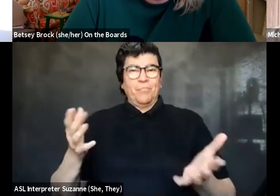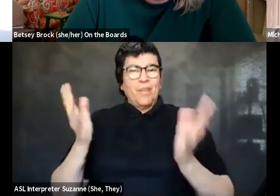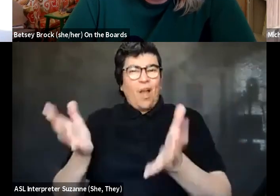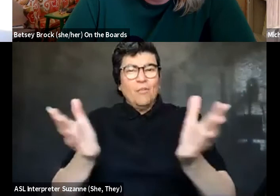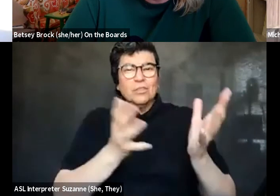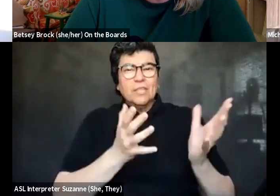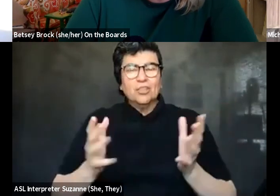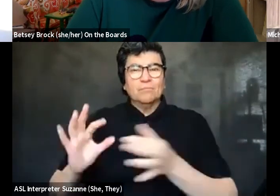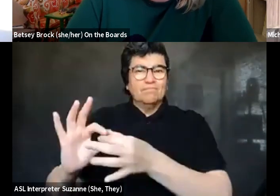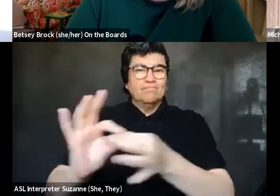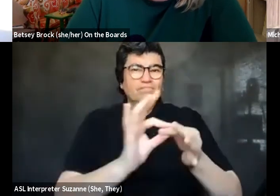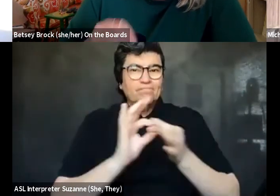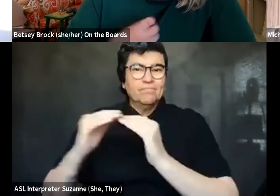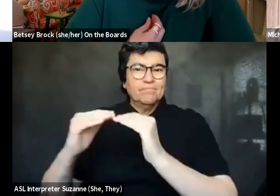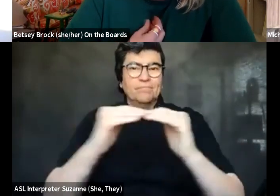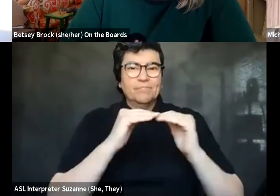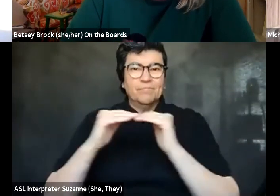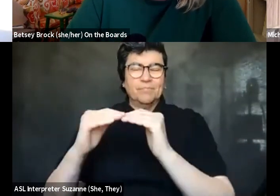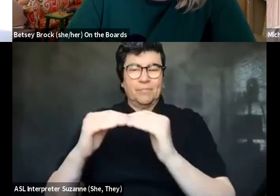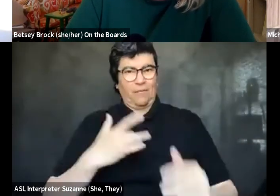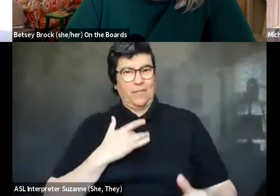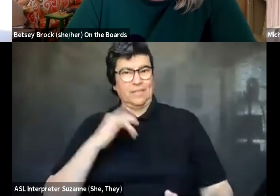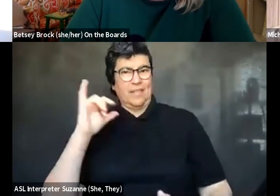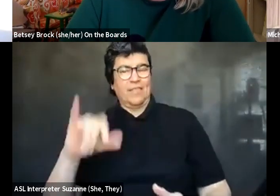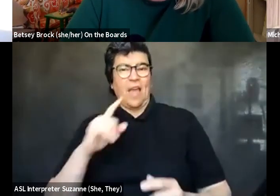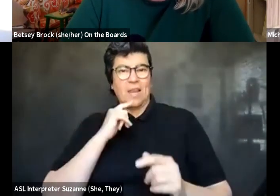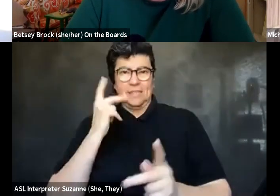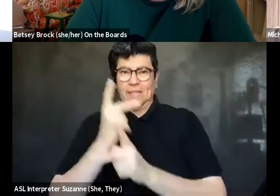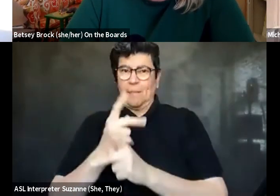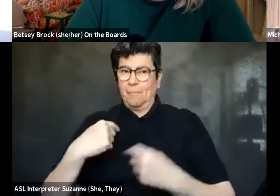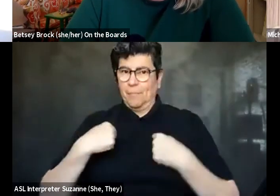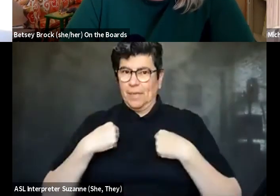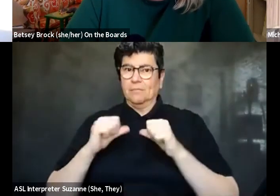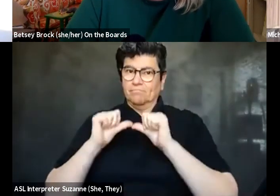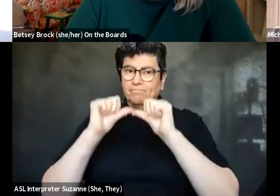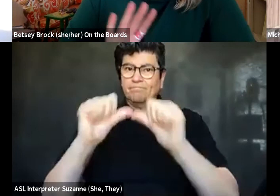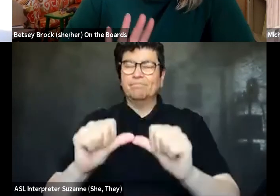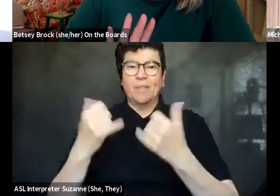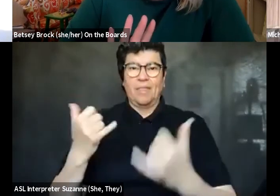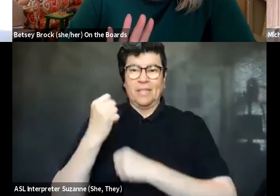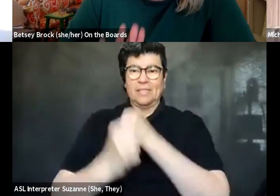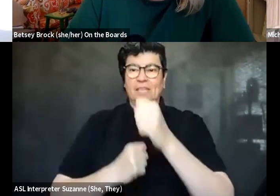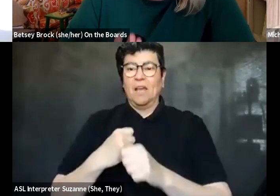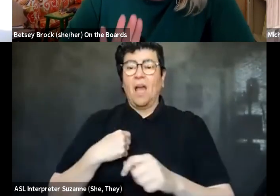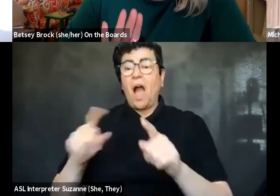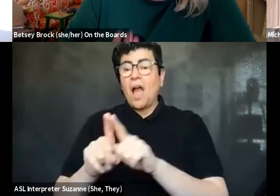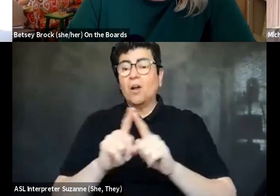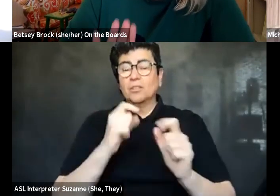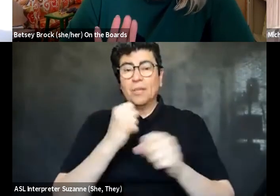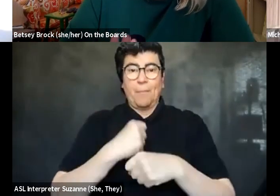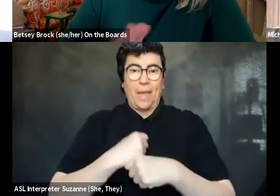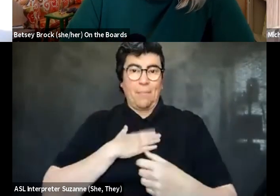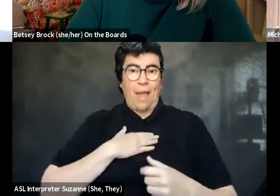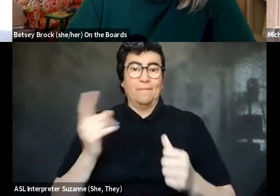conversational and collegial, it feels like that has sustained me this year. I also made my first